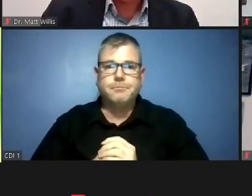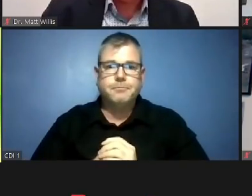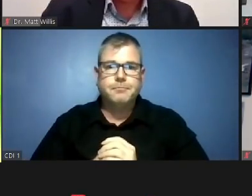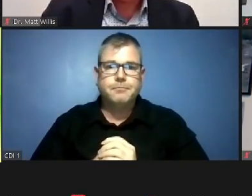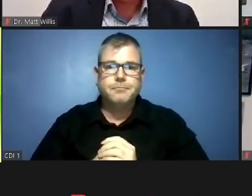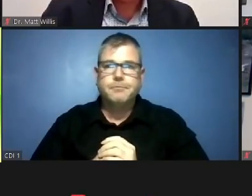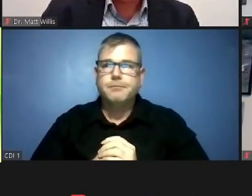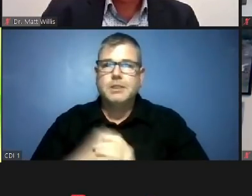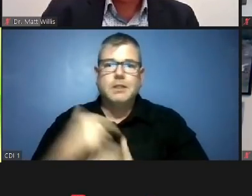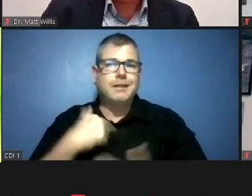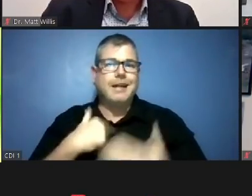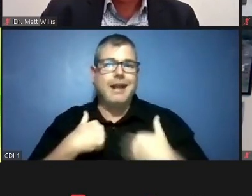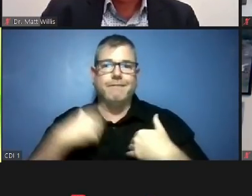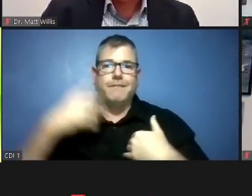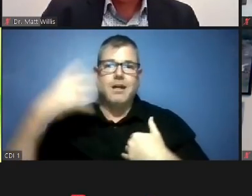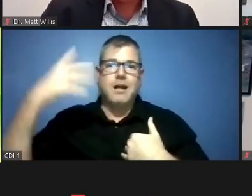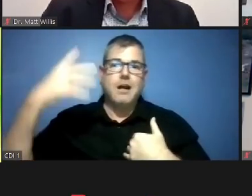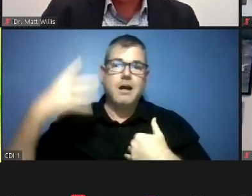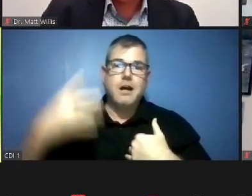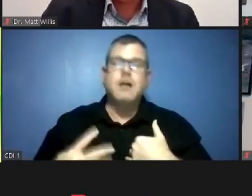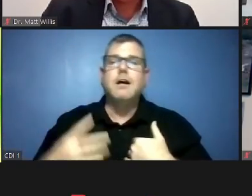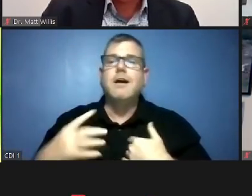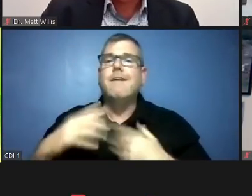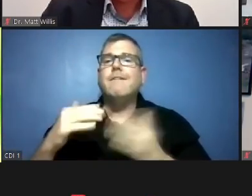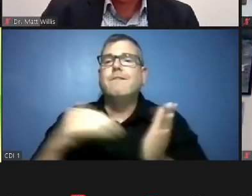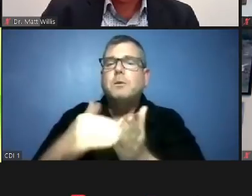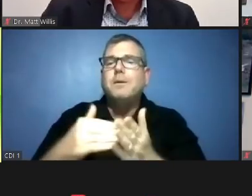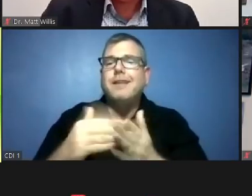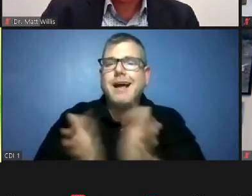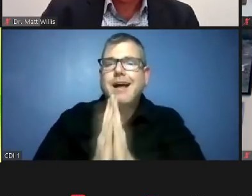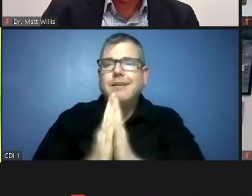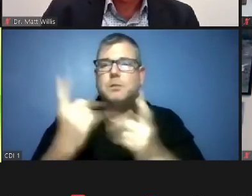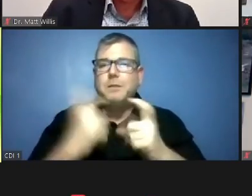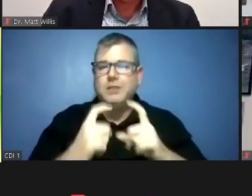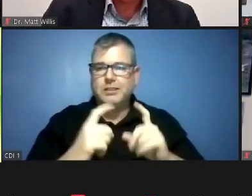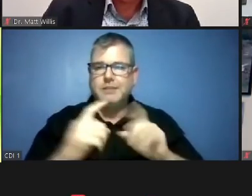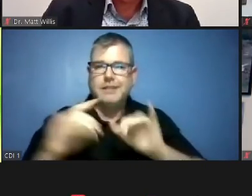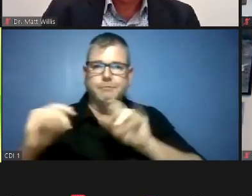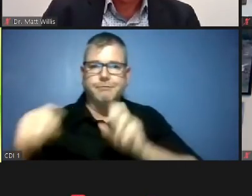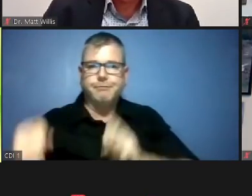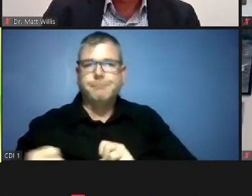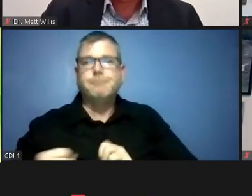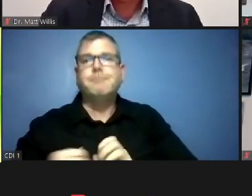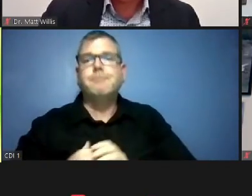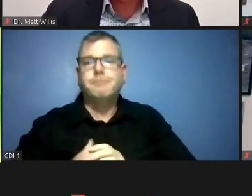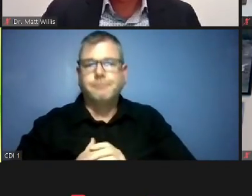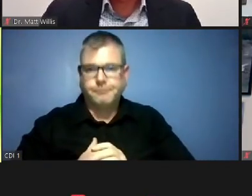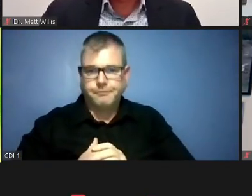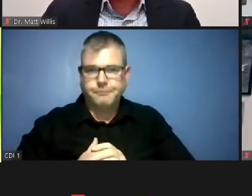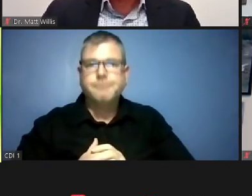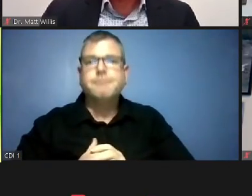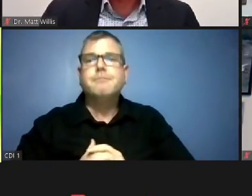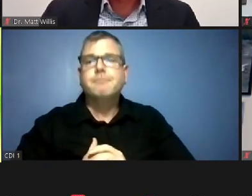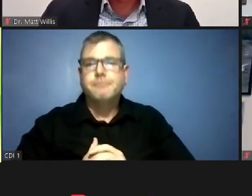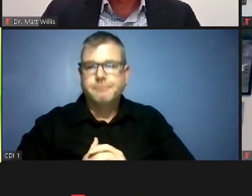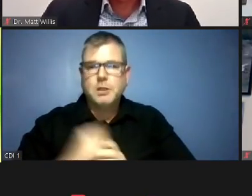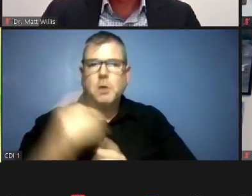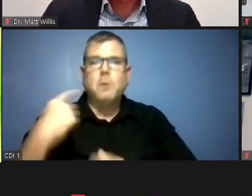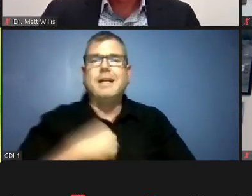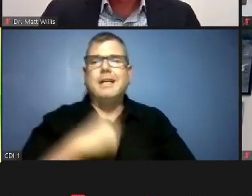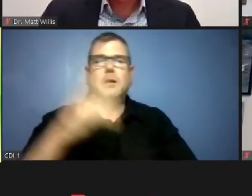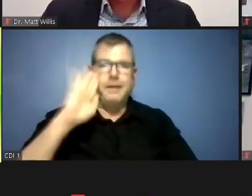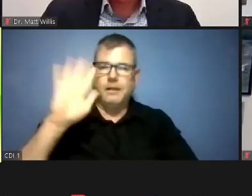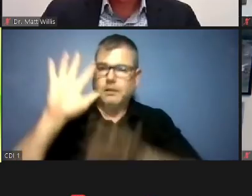we'll do is share these with our public information team to help inform additional questions that we can add to that frequently asked